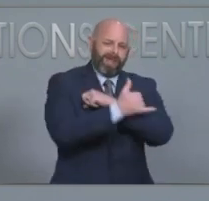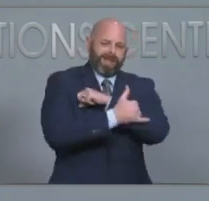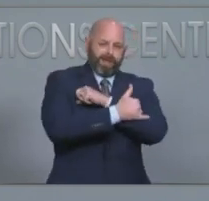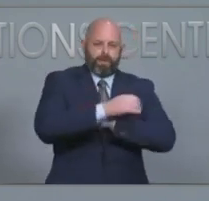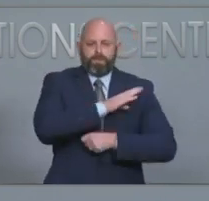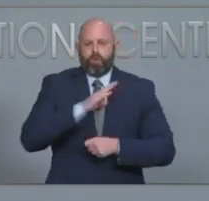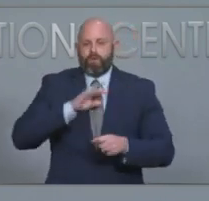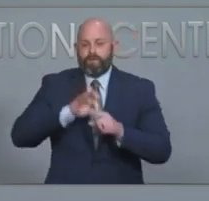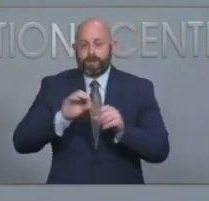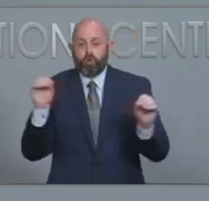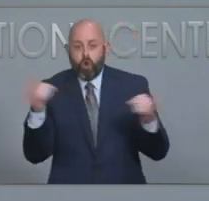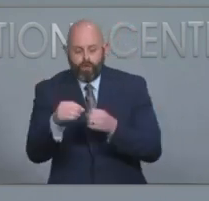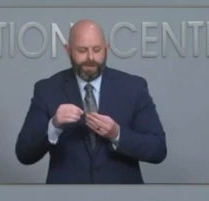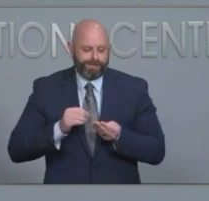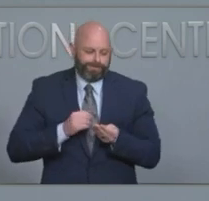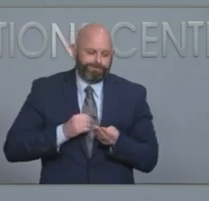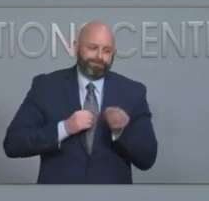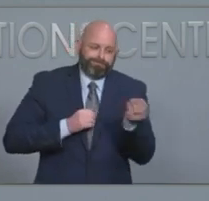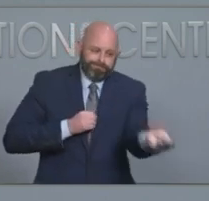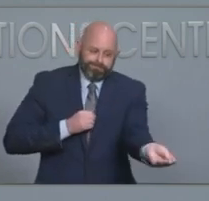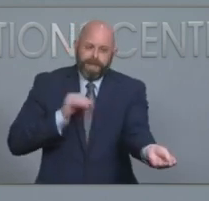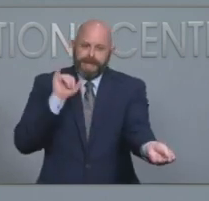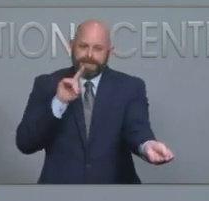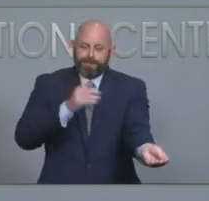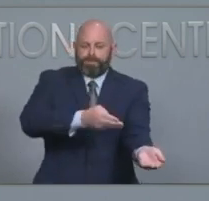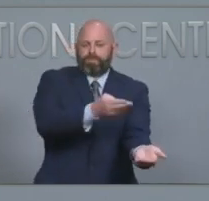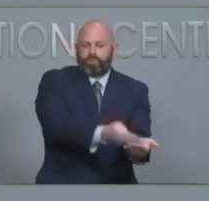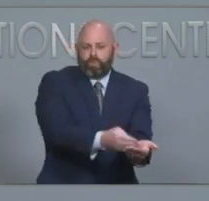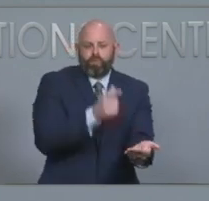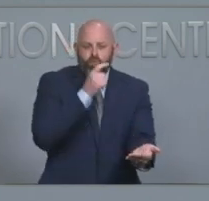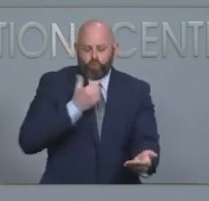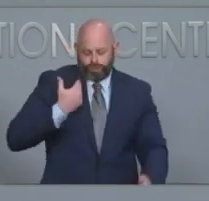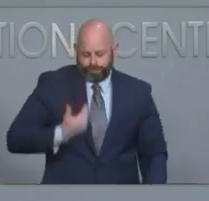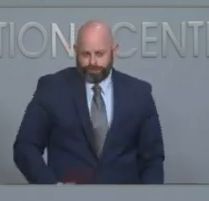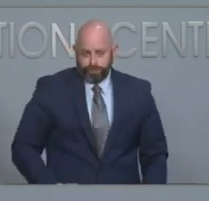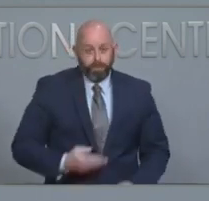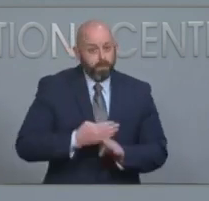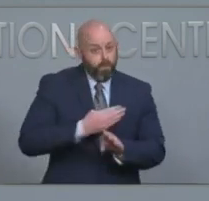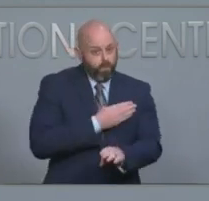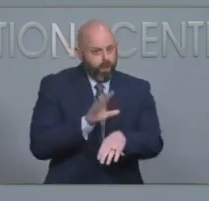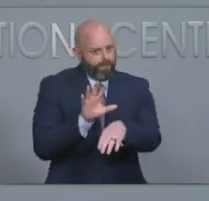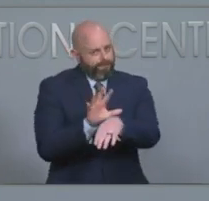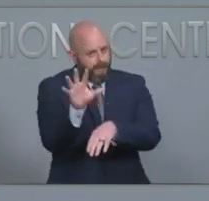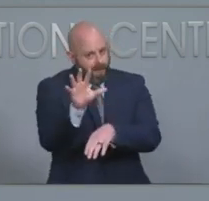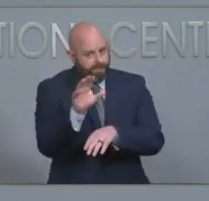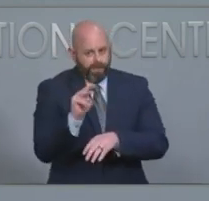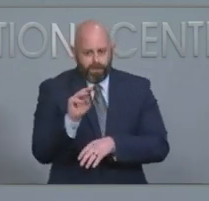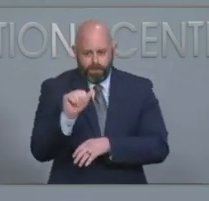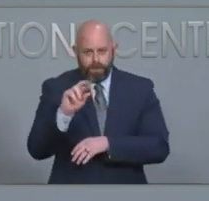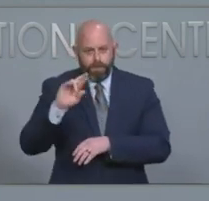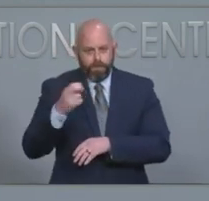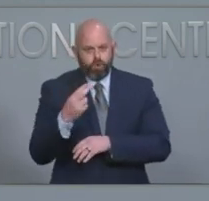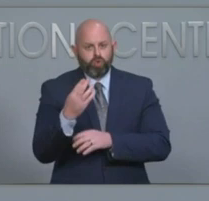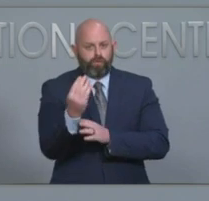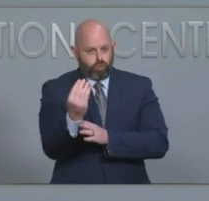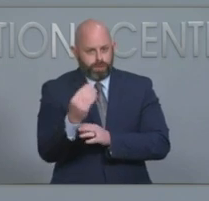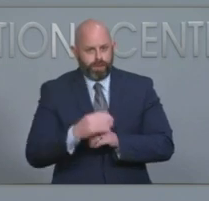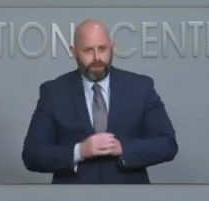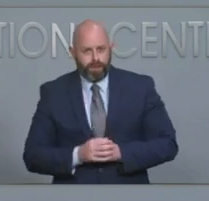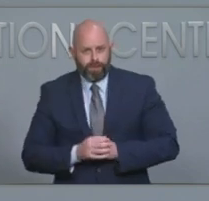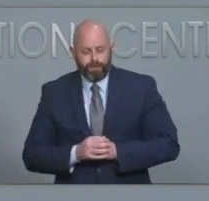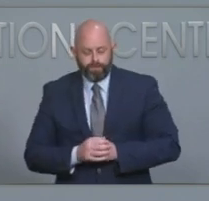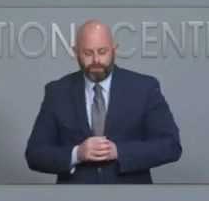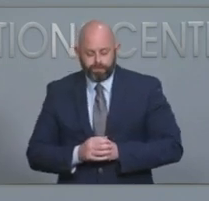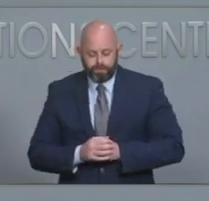office with their photo ID before the deadline of 5 p.m. March 14th. In